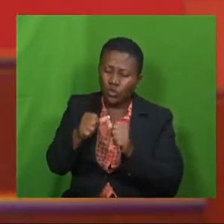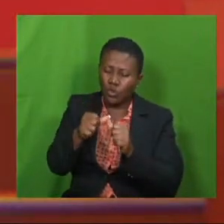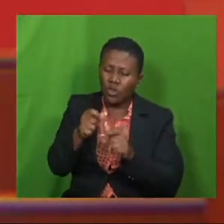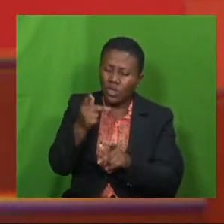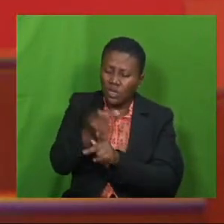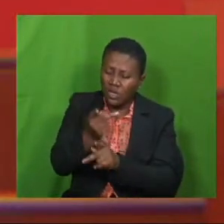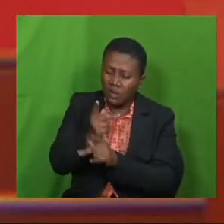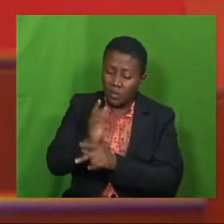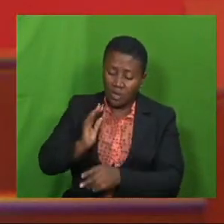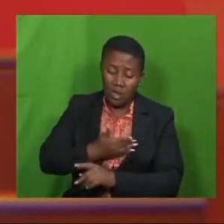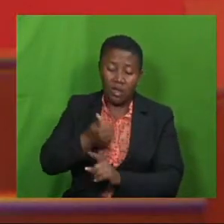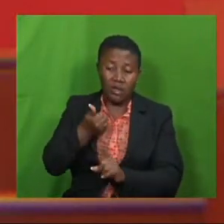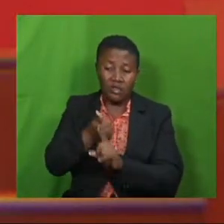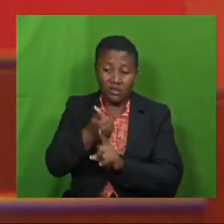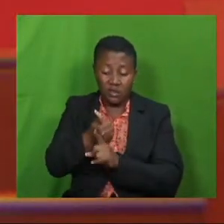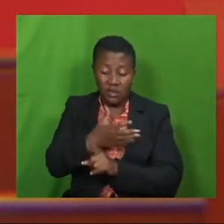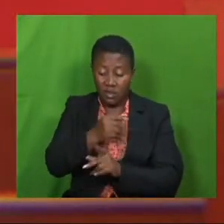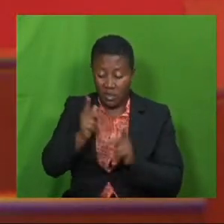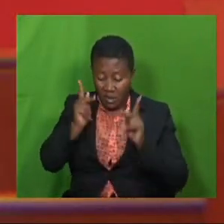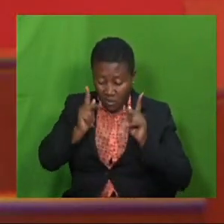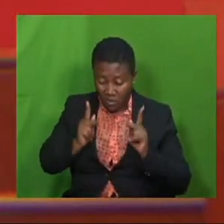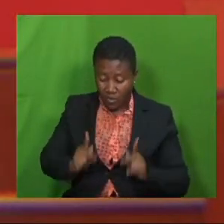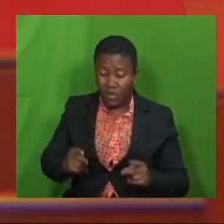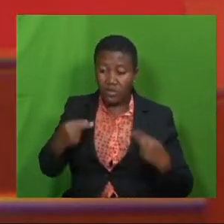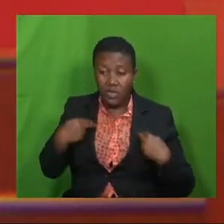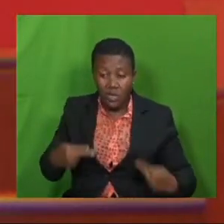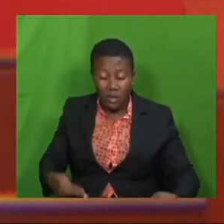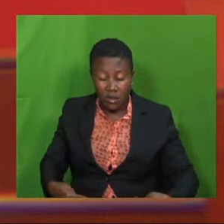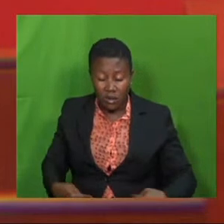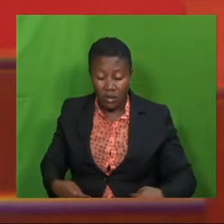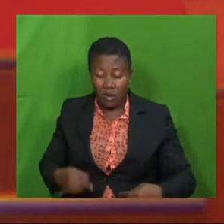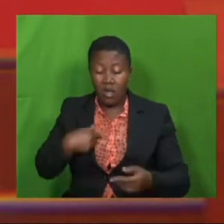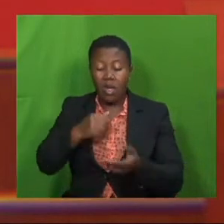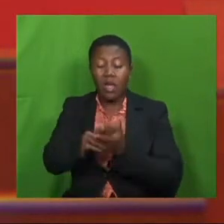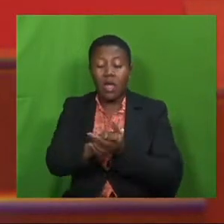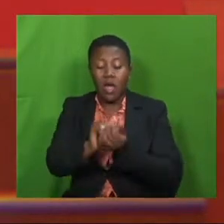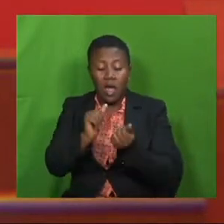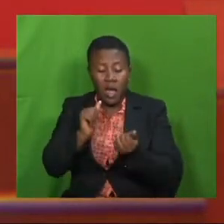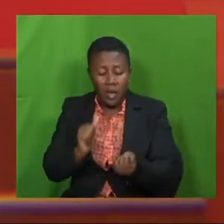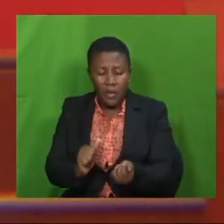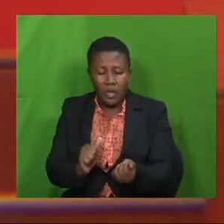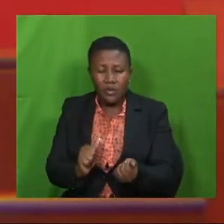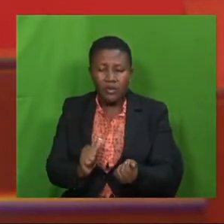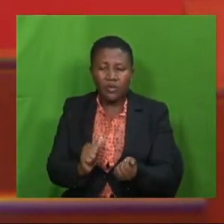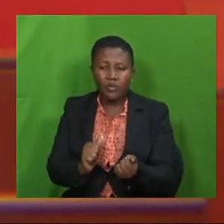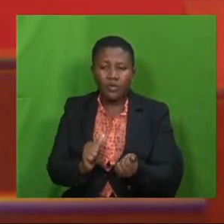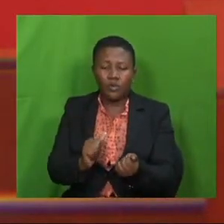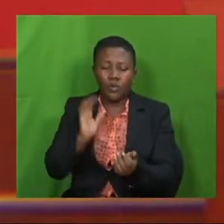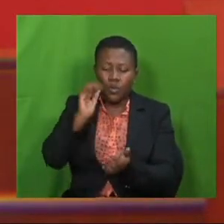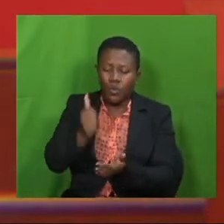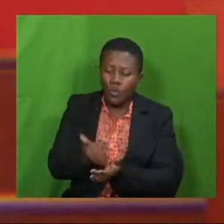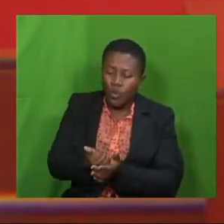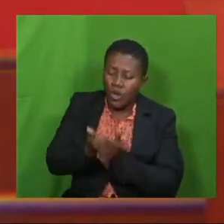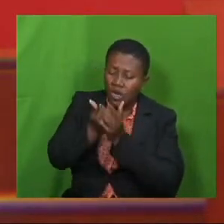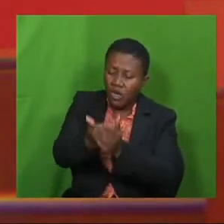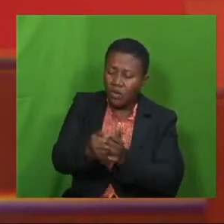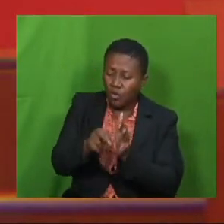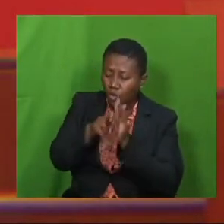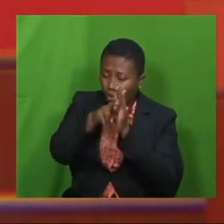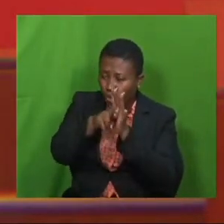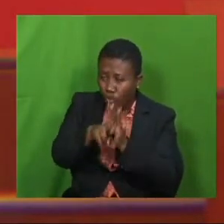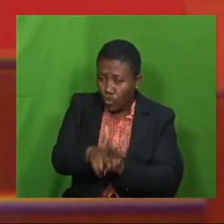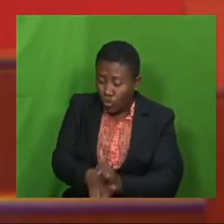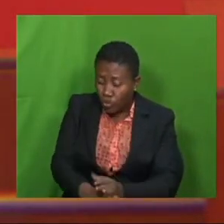personal health. This, I believe, will go a long way to reduce the spread